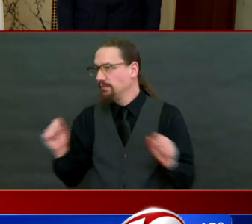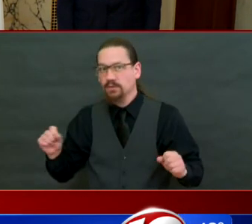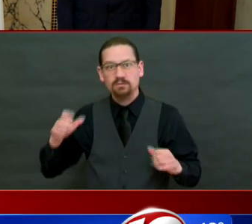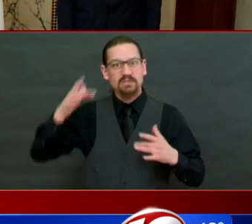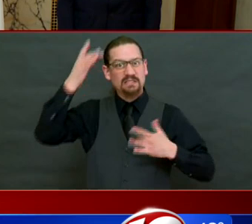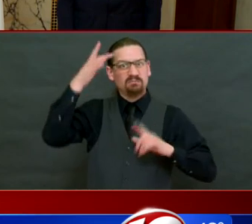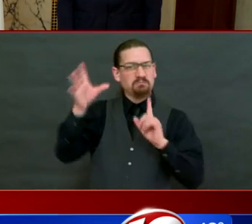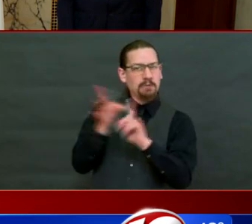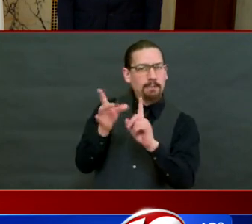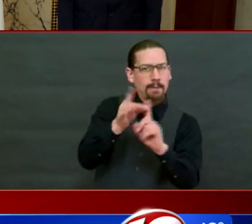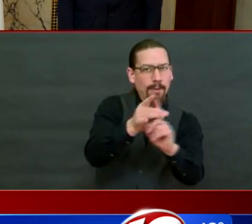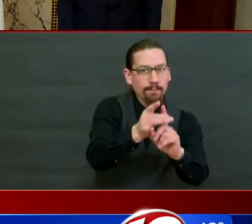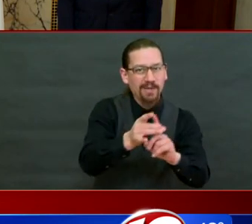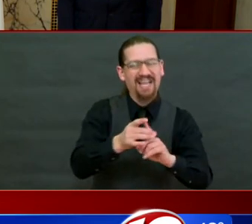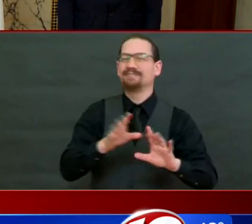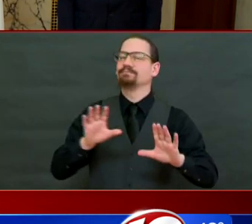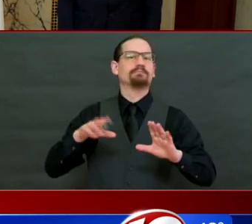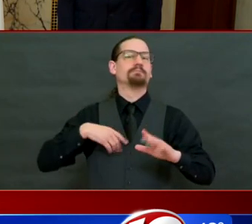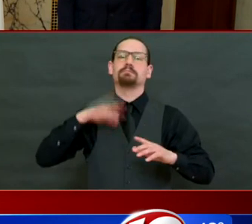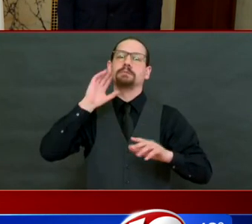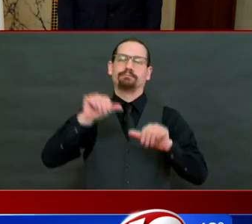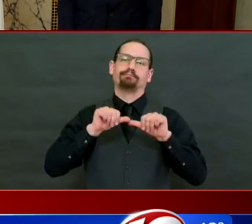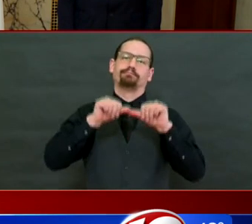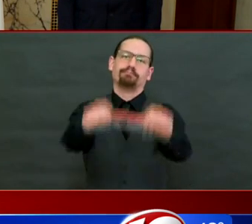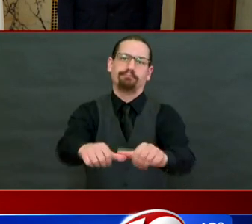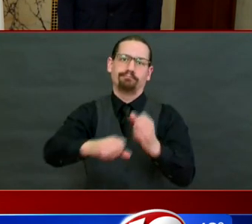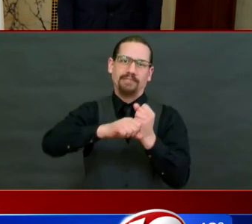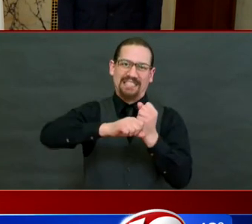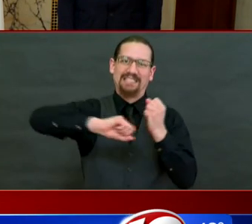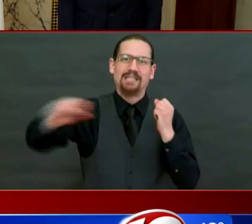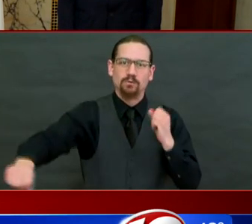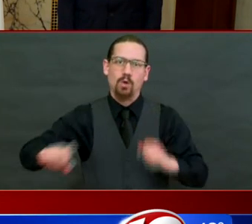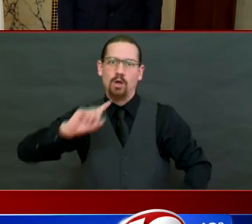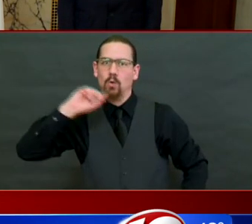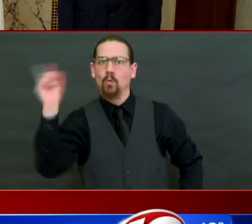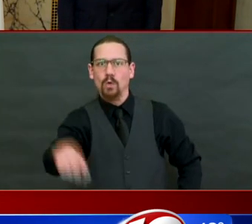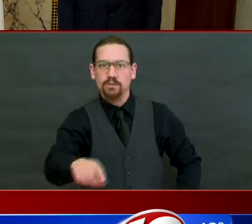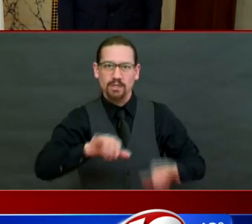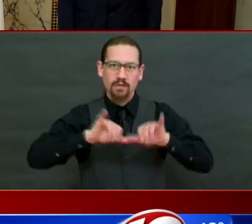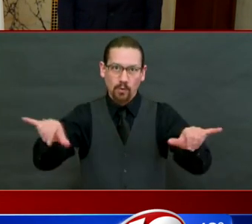one of our economic recovery and time to lift the stay-at-home order.